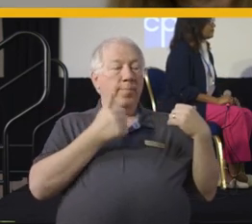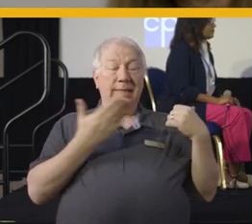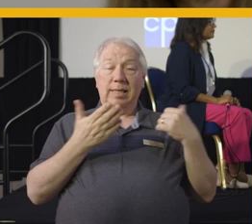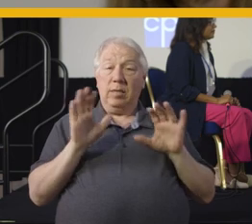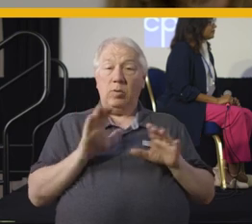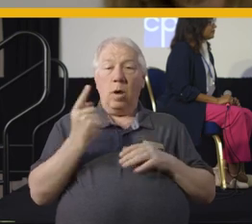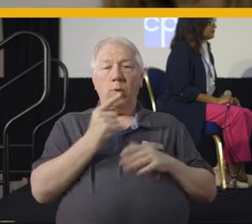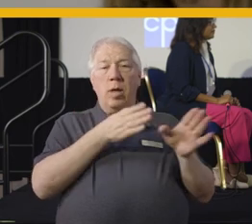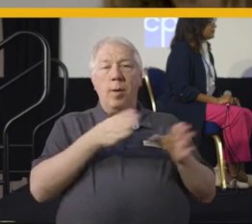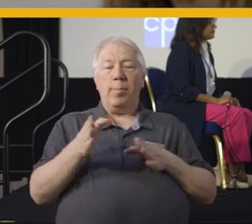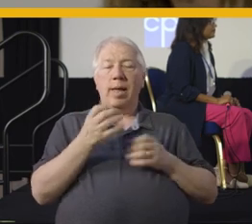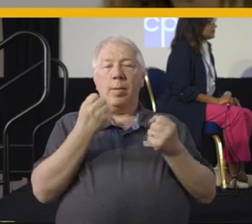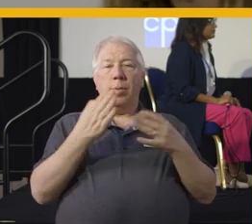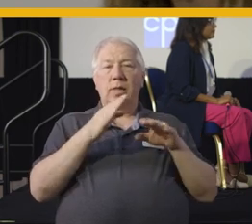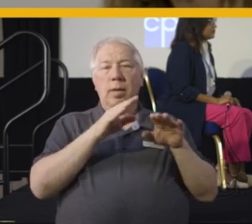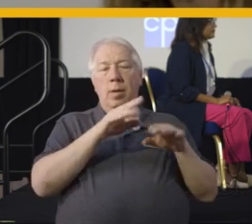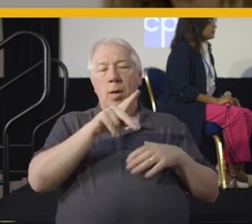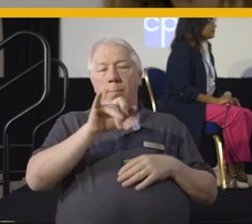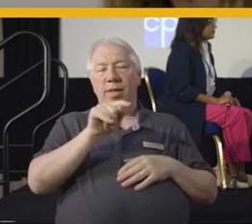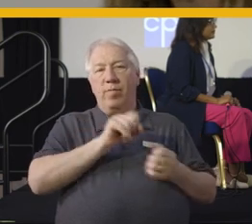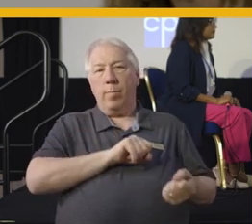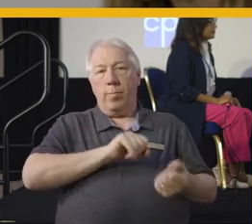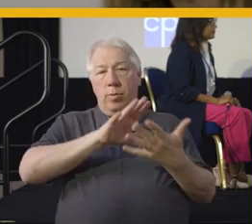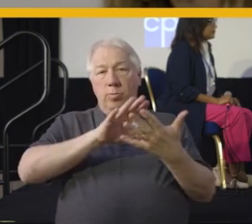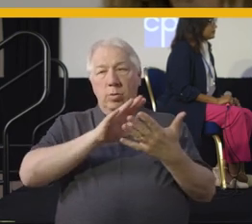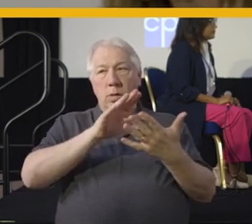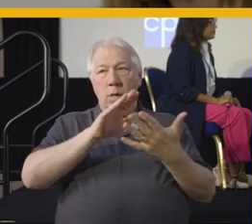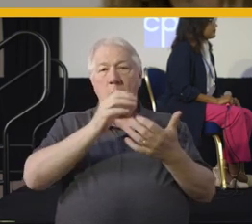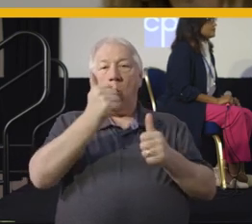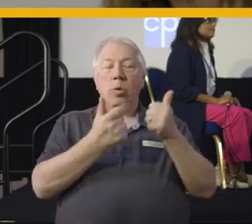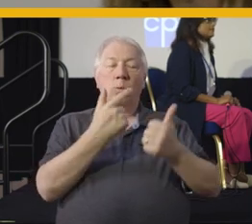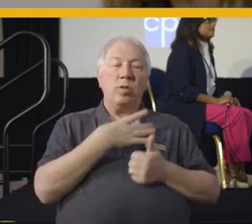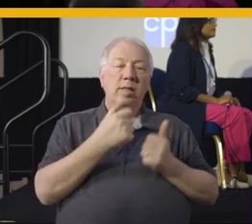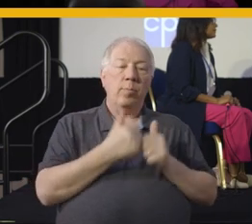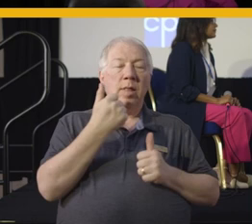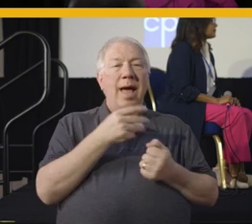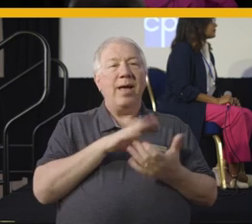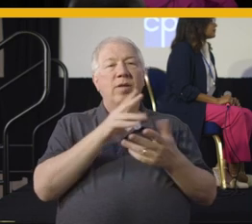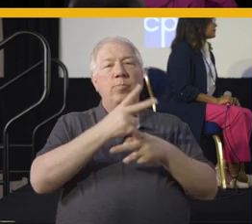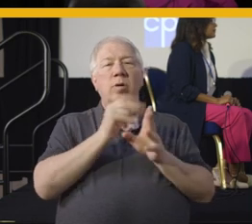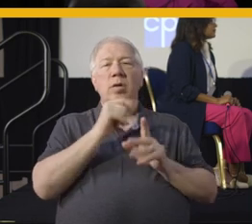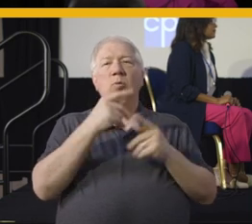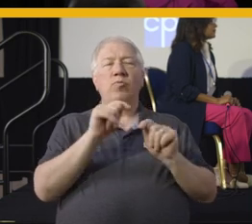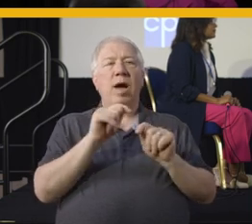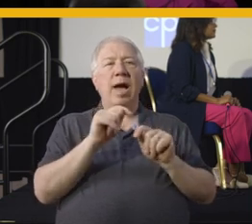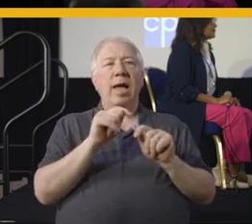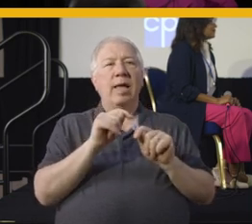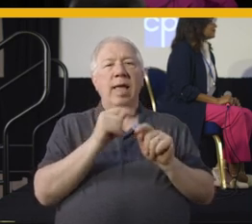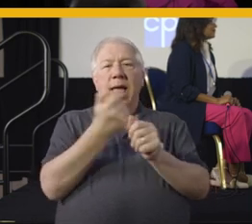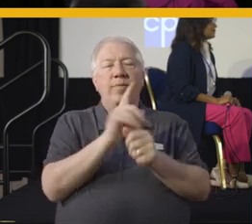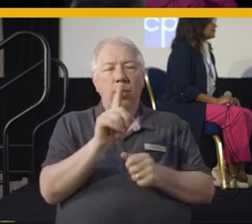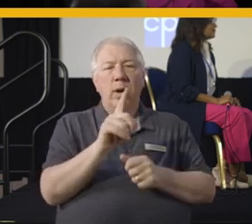The best thing to do is always plan your multi-platform approach and which platforms you care the most about. I always advise producers, don't try to be literally